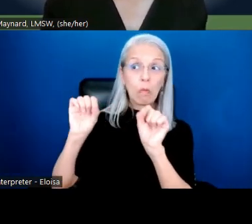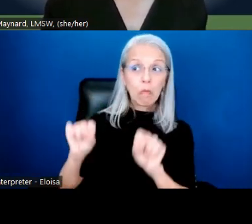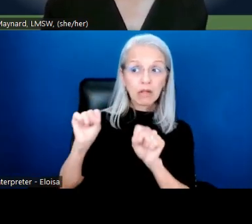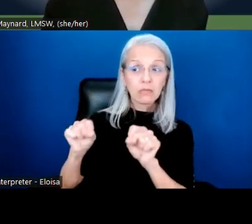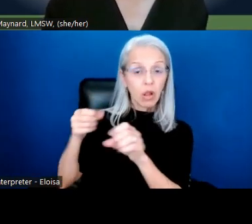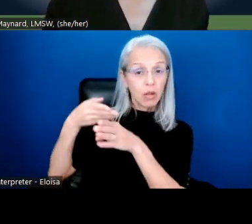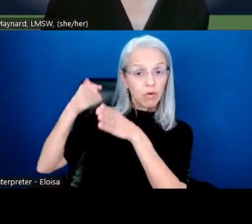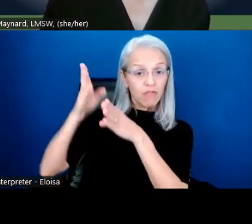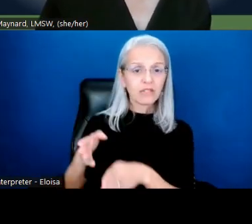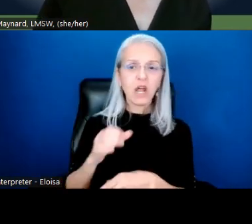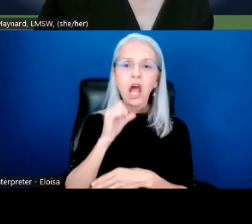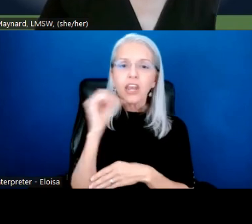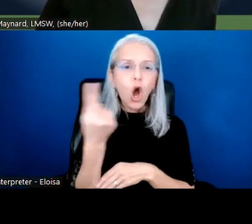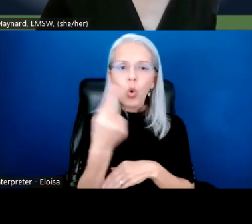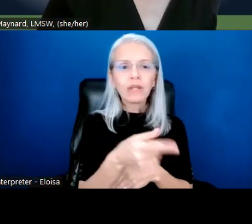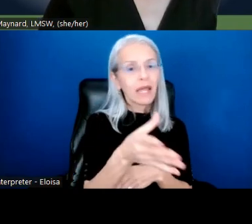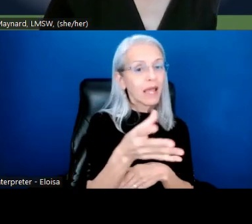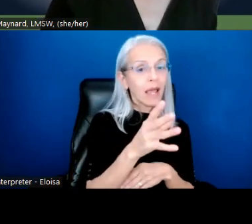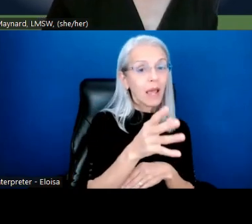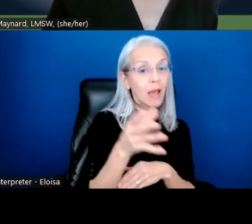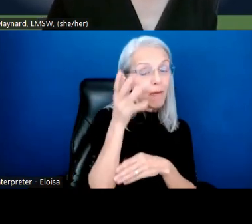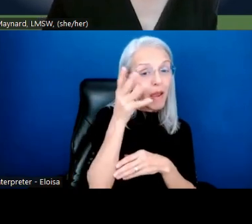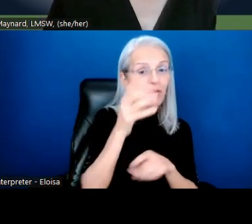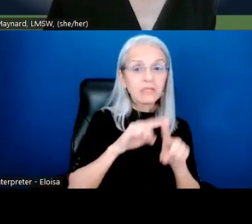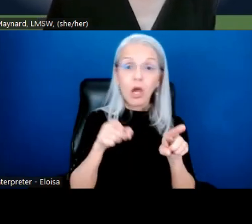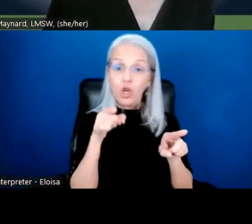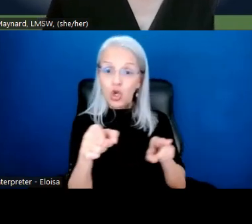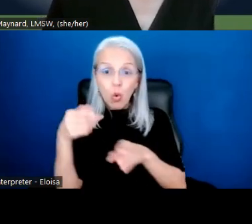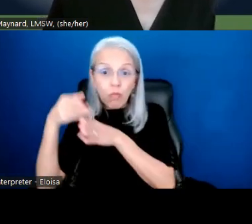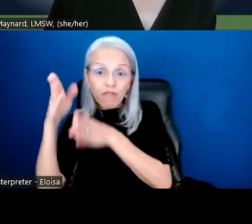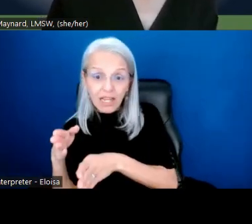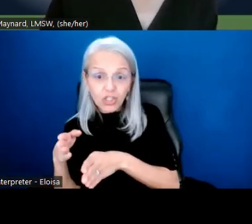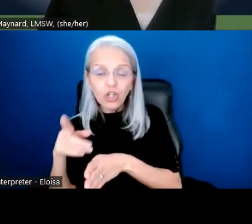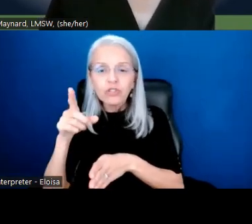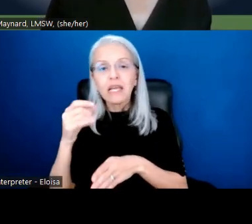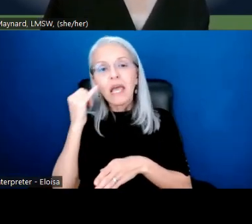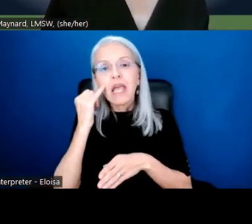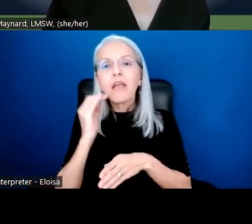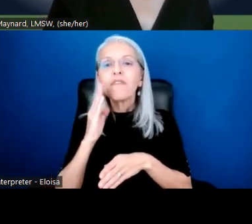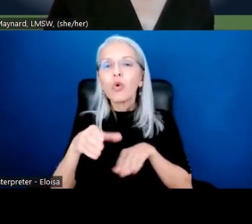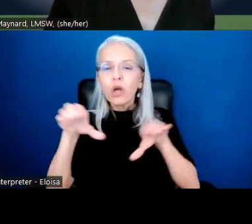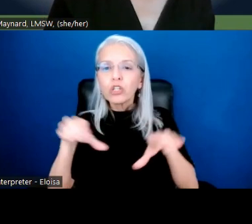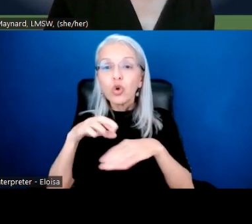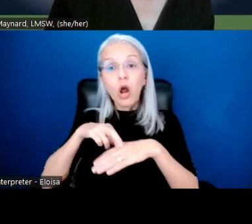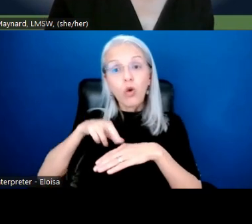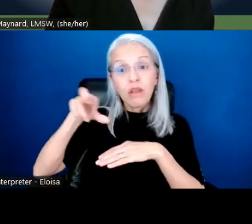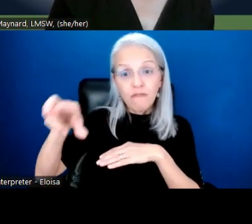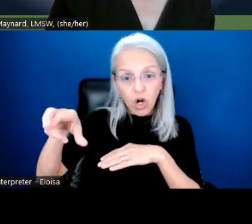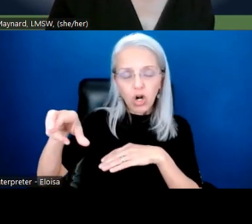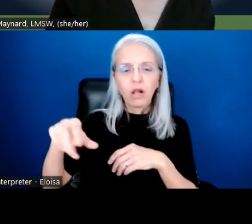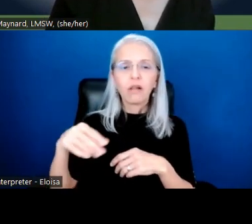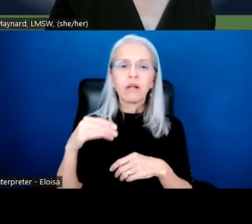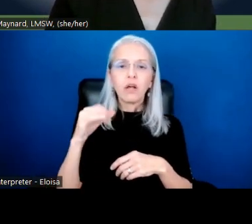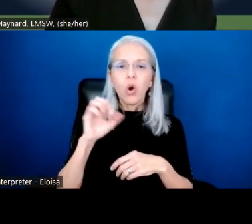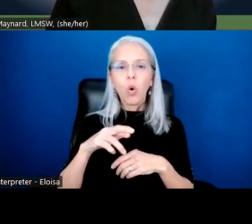not only parents, but also you as professionals, if you're going to be doing any type of referrals or you're